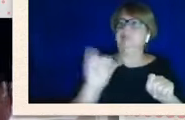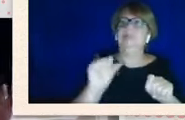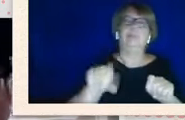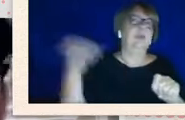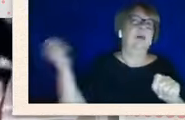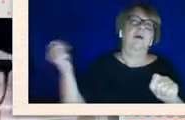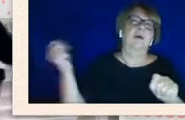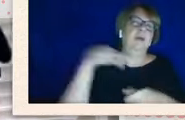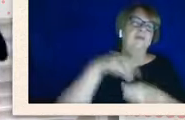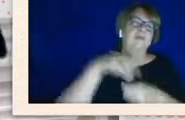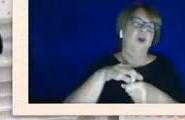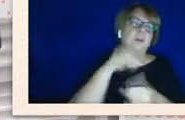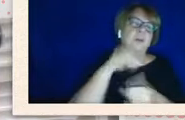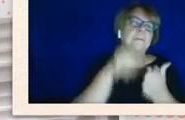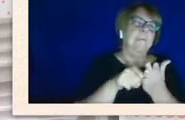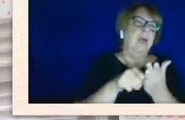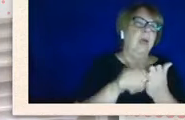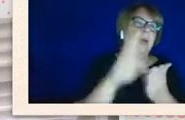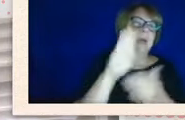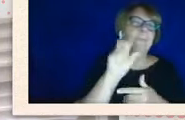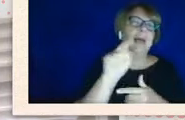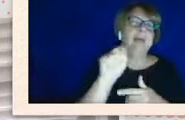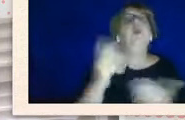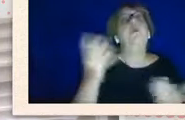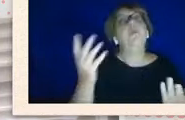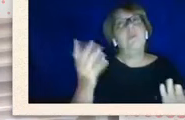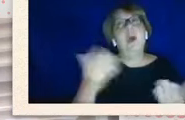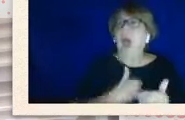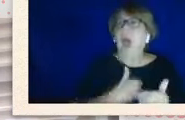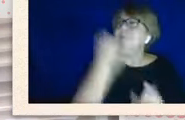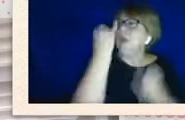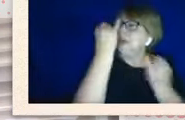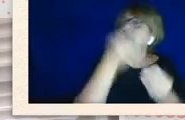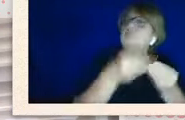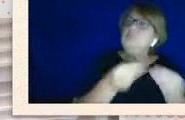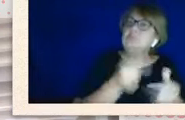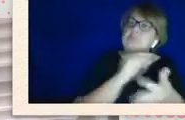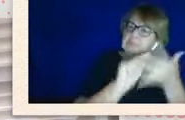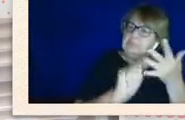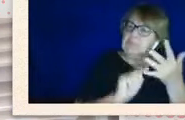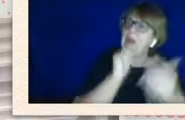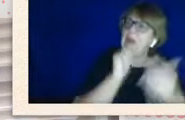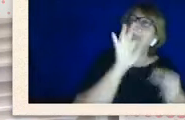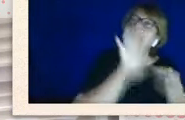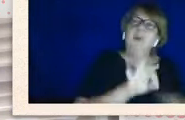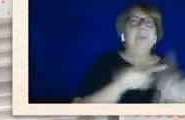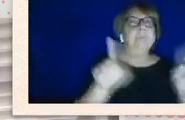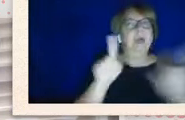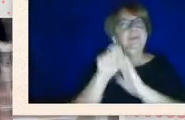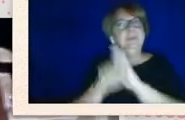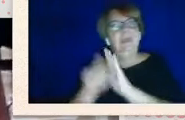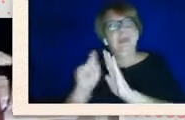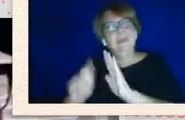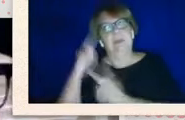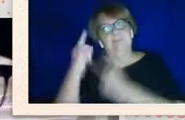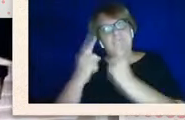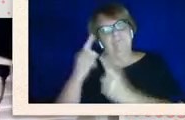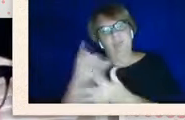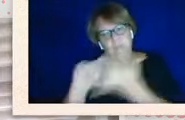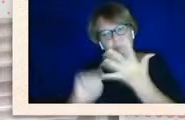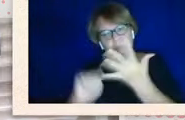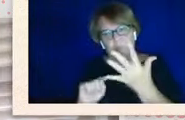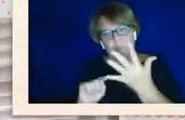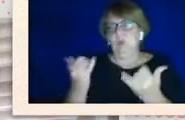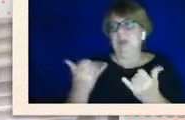So there are solutions here. They're not all perfect, but the state has to begin considering some of this stuff. So now I'm going back to bullet point